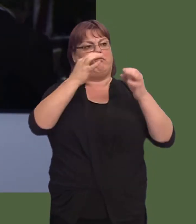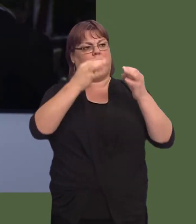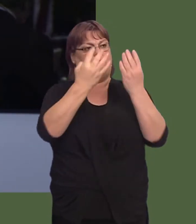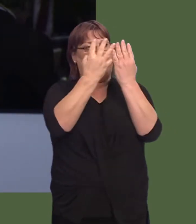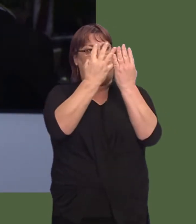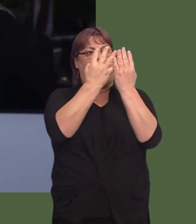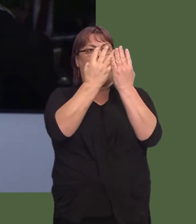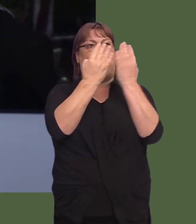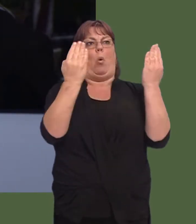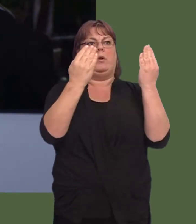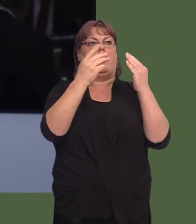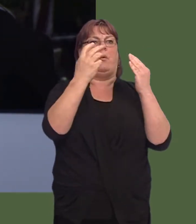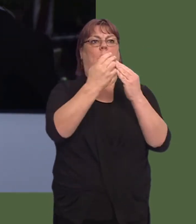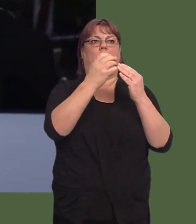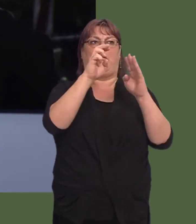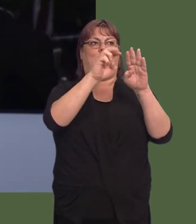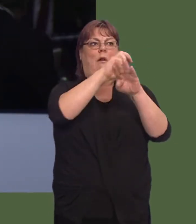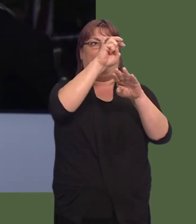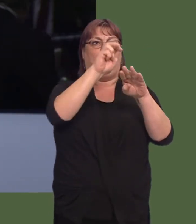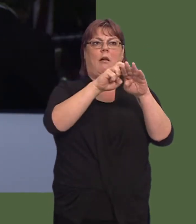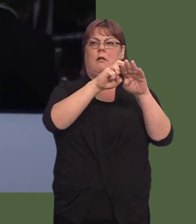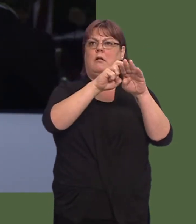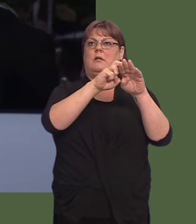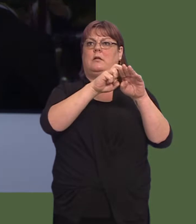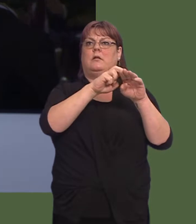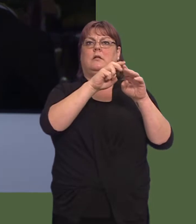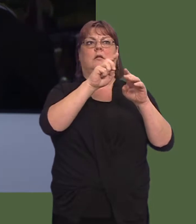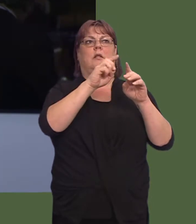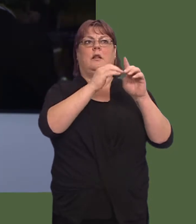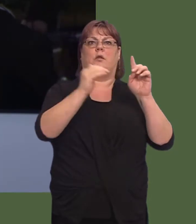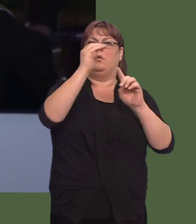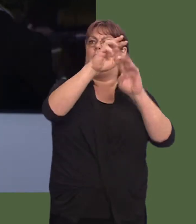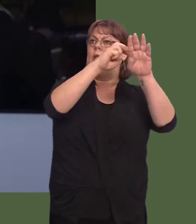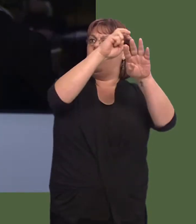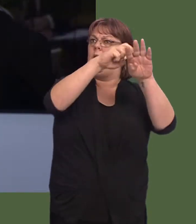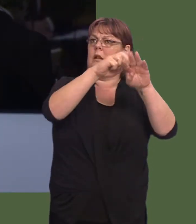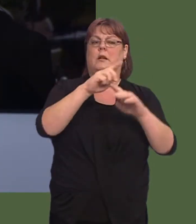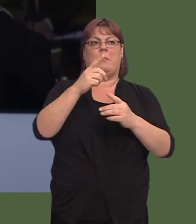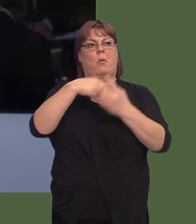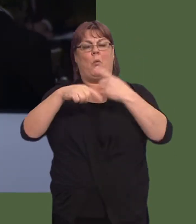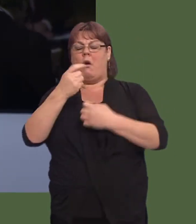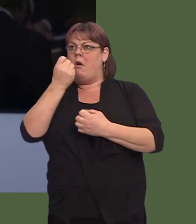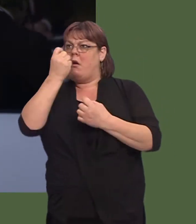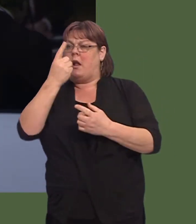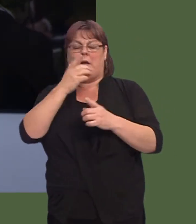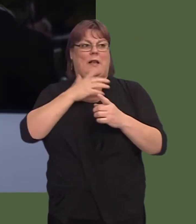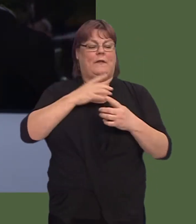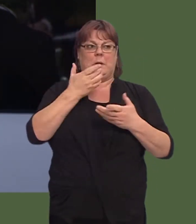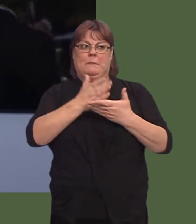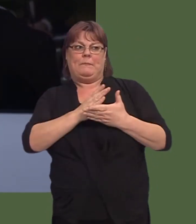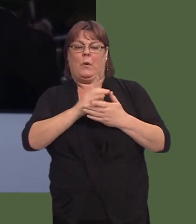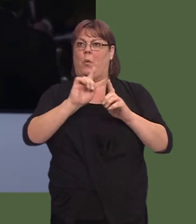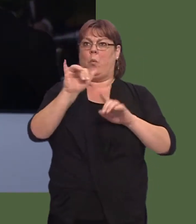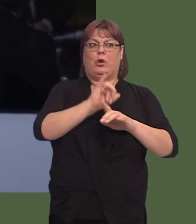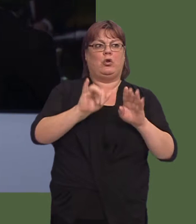Ireland and Northern Ireland. The UK government recognises the integrity of the EU single market, but also of UK borders, and that we will not